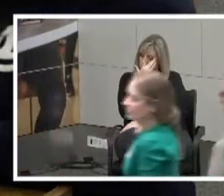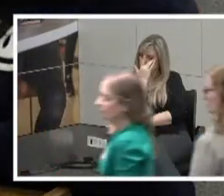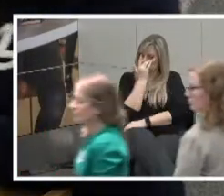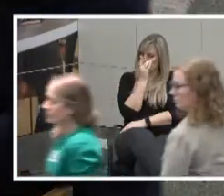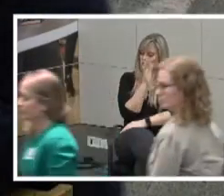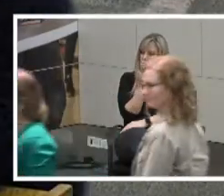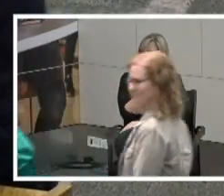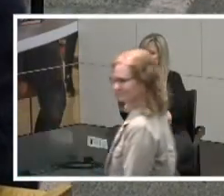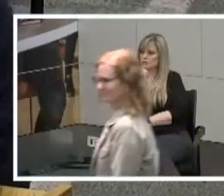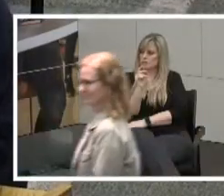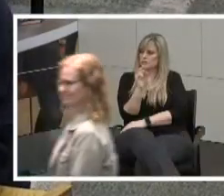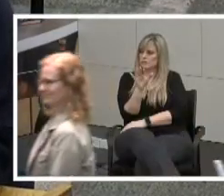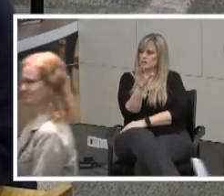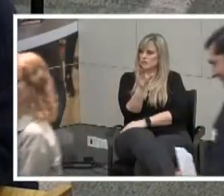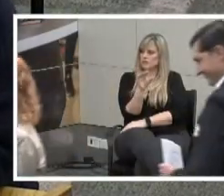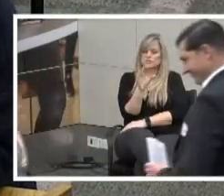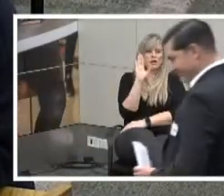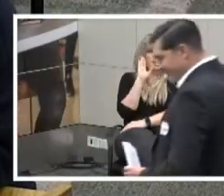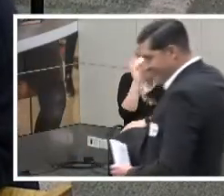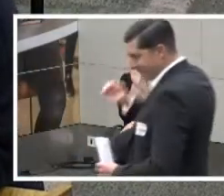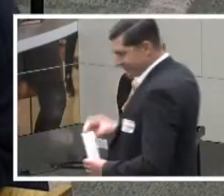well okay